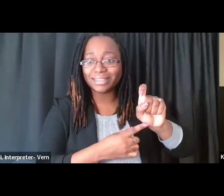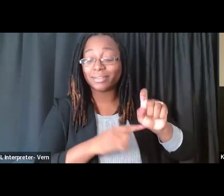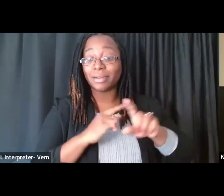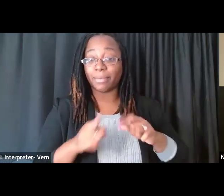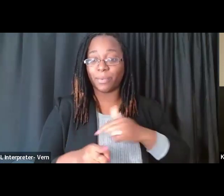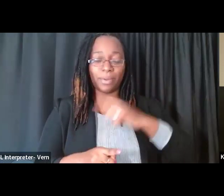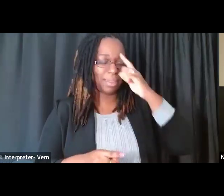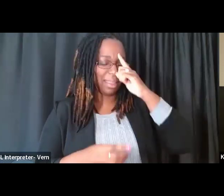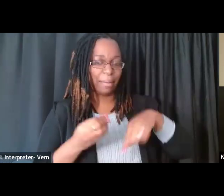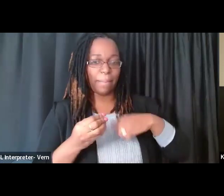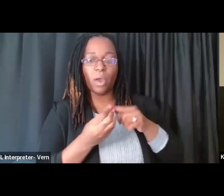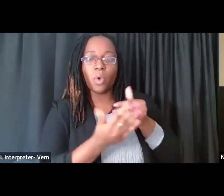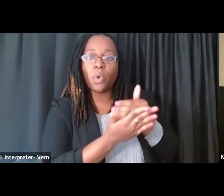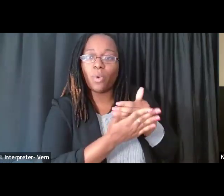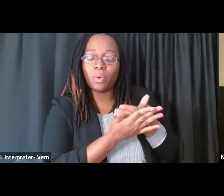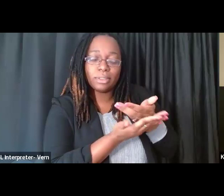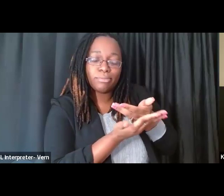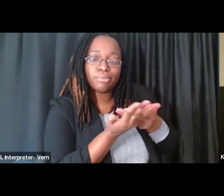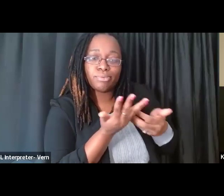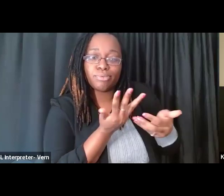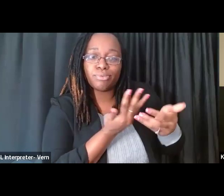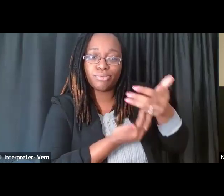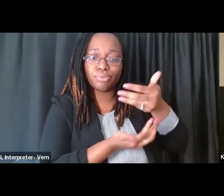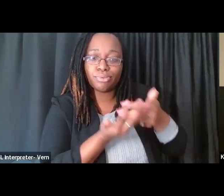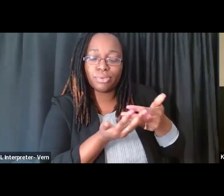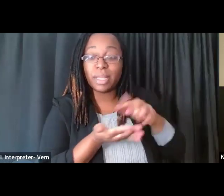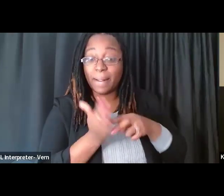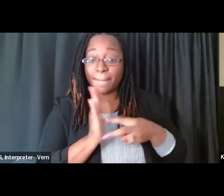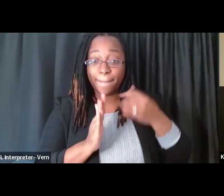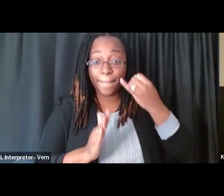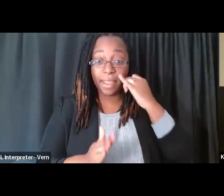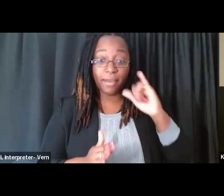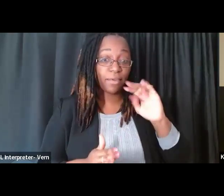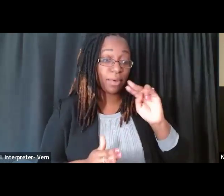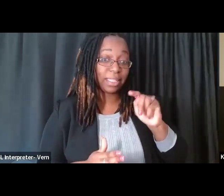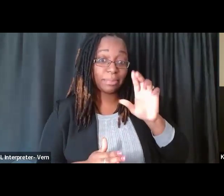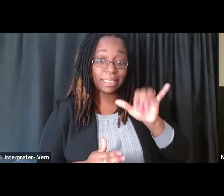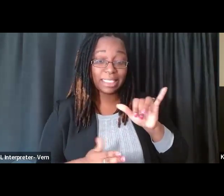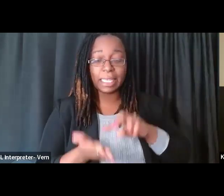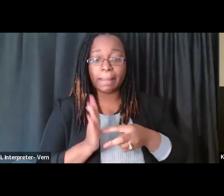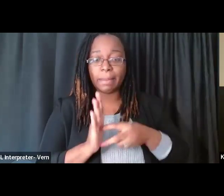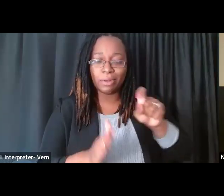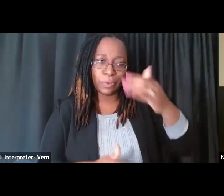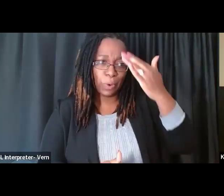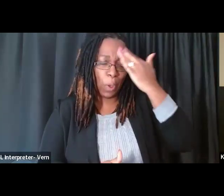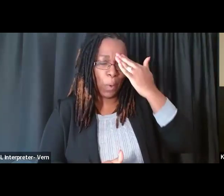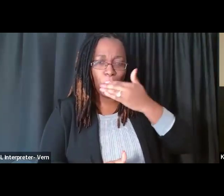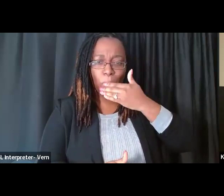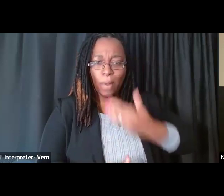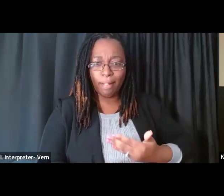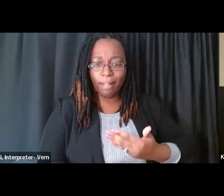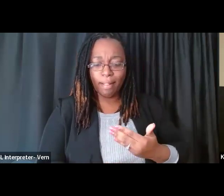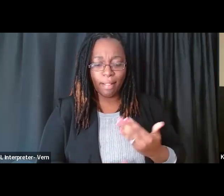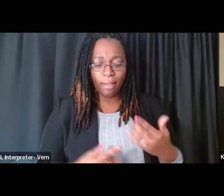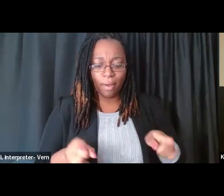we talk about closeness. We know that to be intimate with something is to know it well. Intimacy can also include